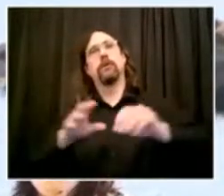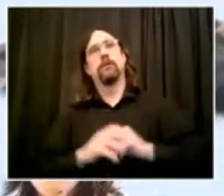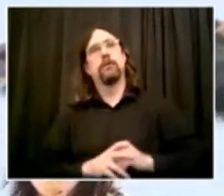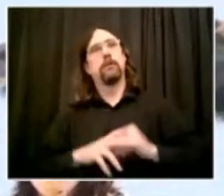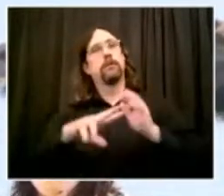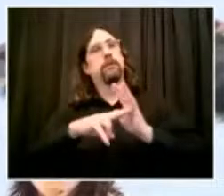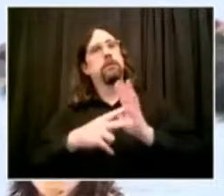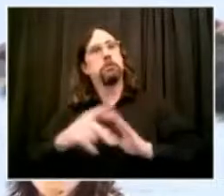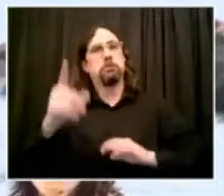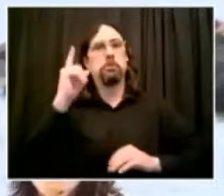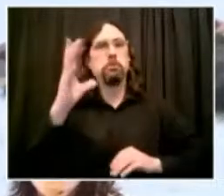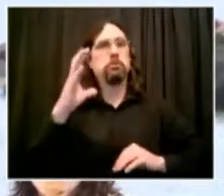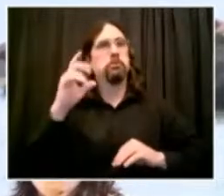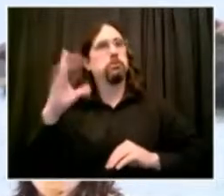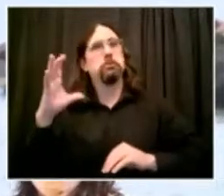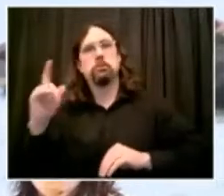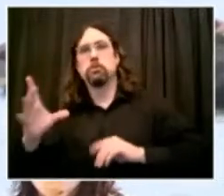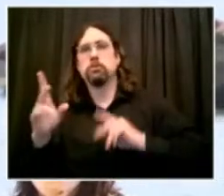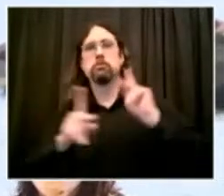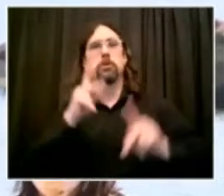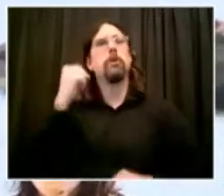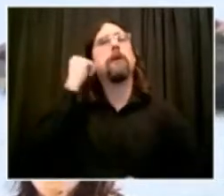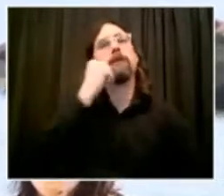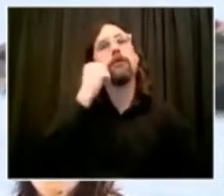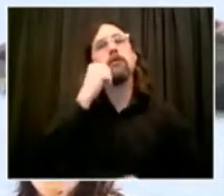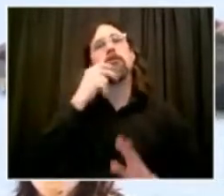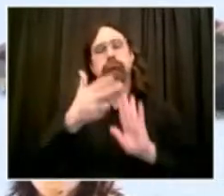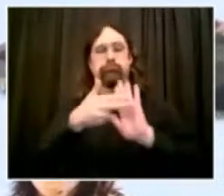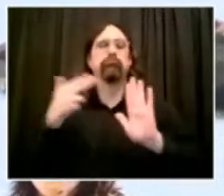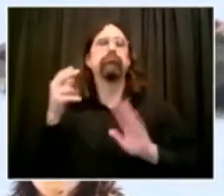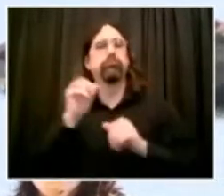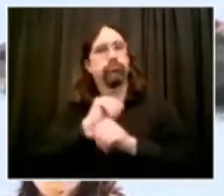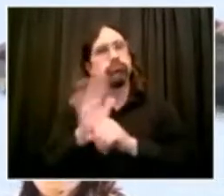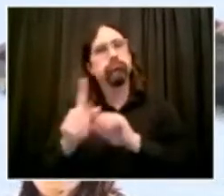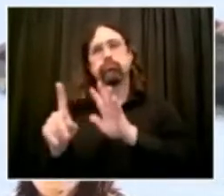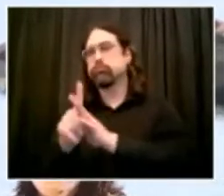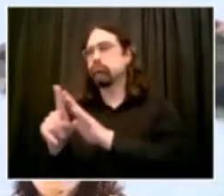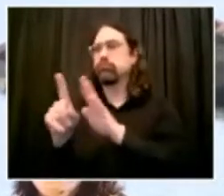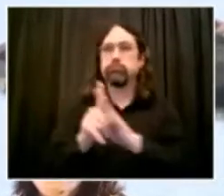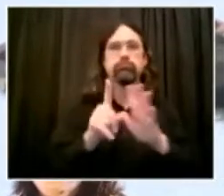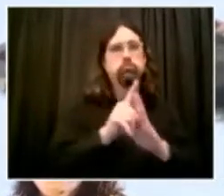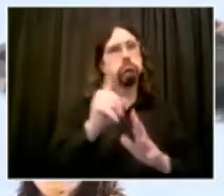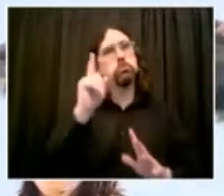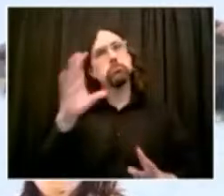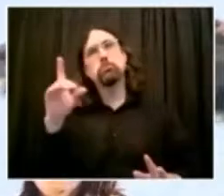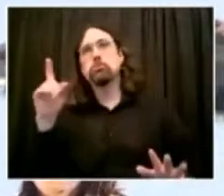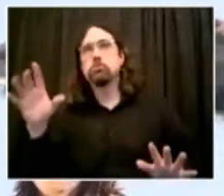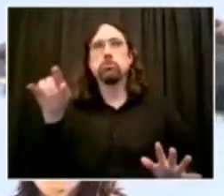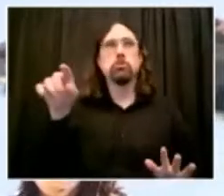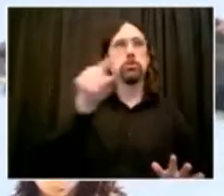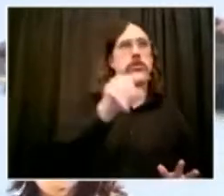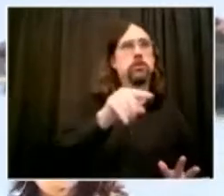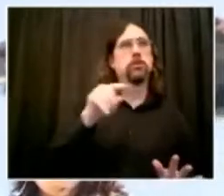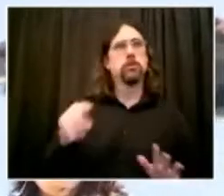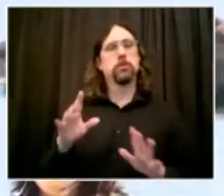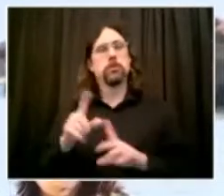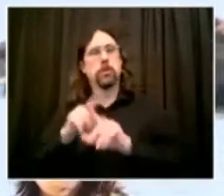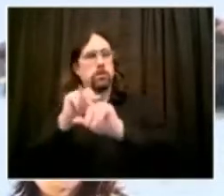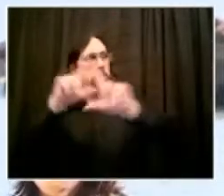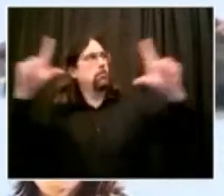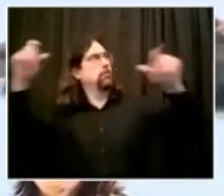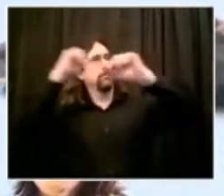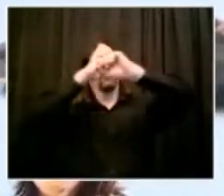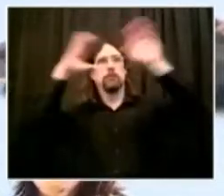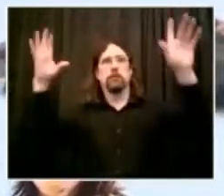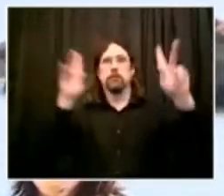COVID-19. And in addition to that sort of big picture framing, we still need New Yorkers to